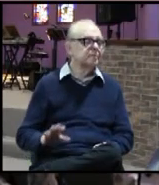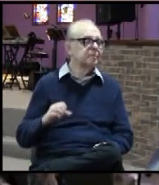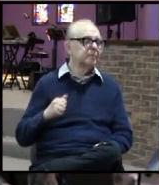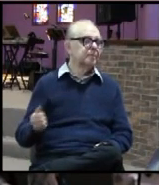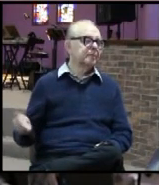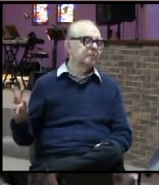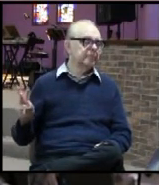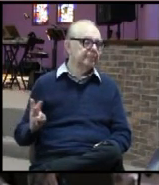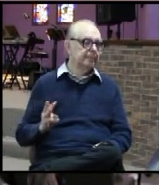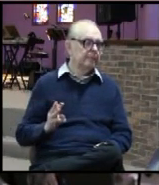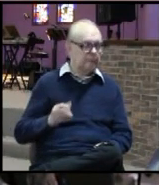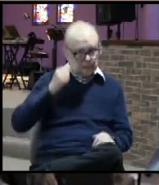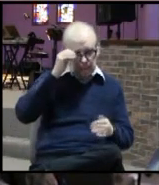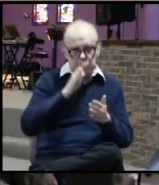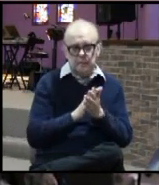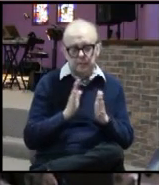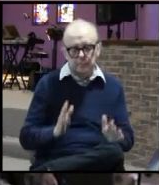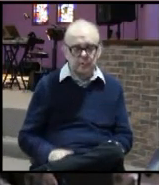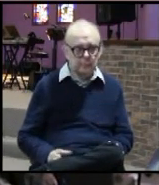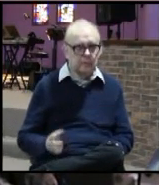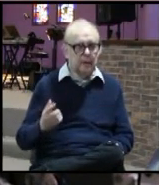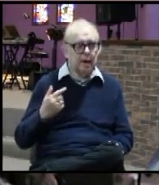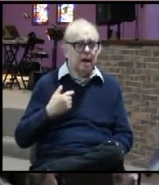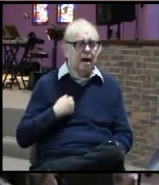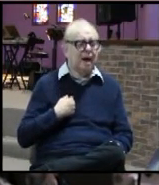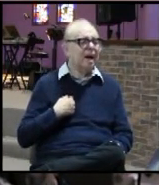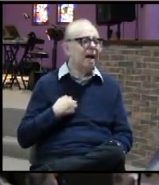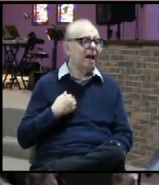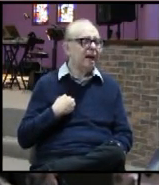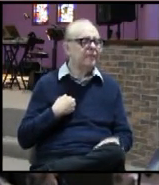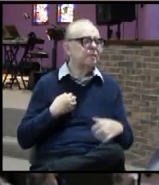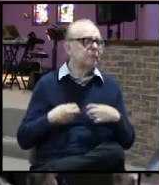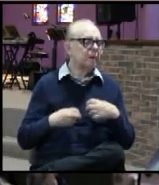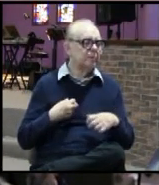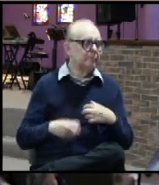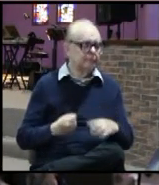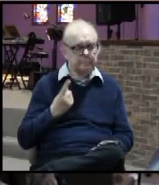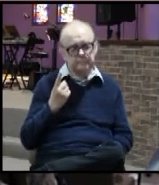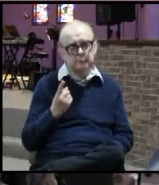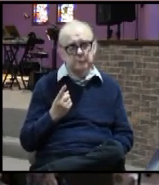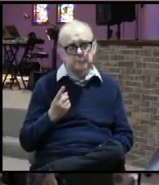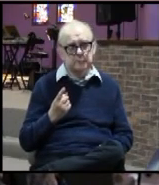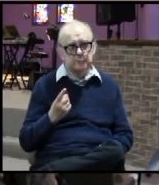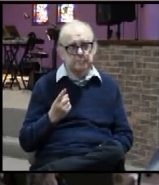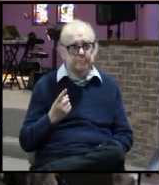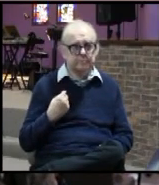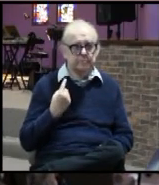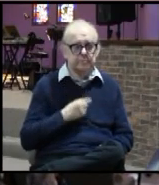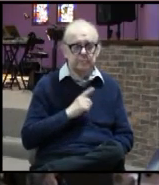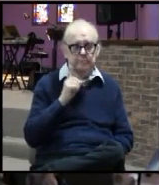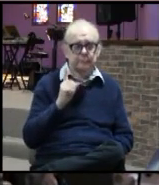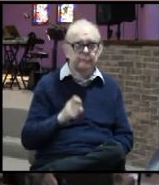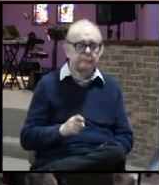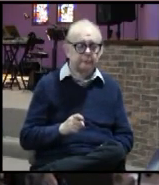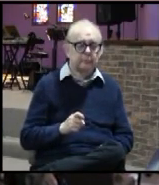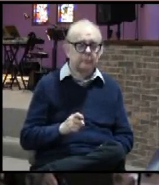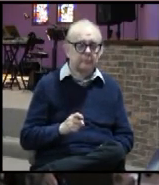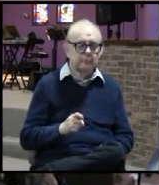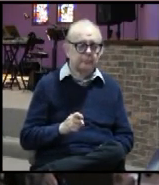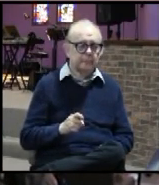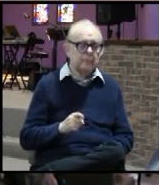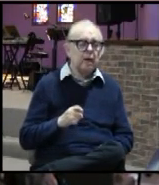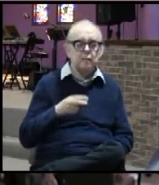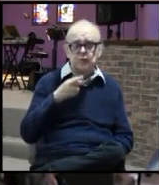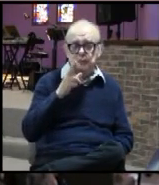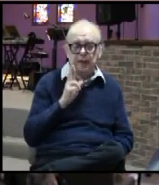anyway, I'm a firm believer because I have an issue. Okay? I understand that we are supposed to be